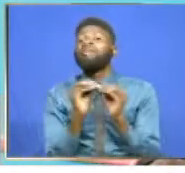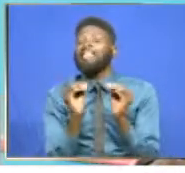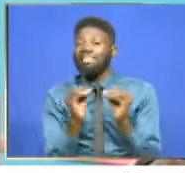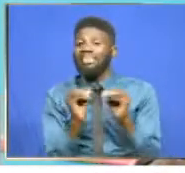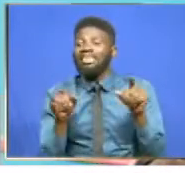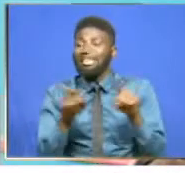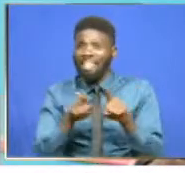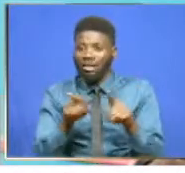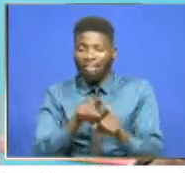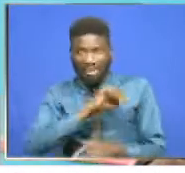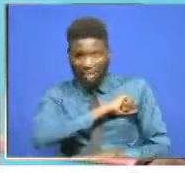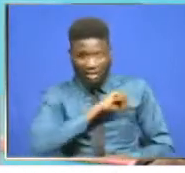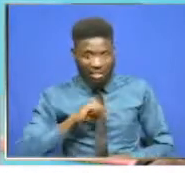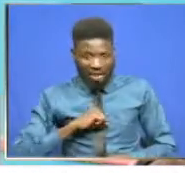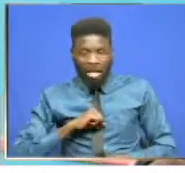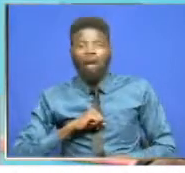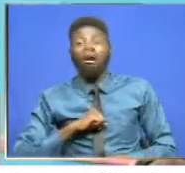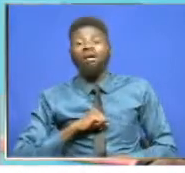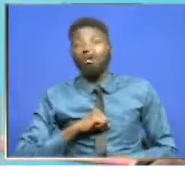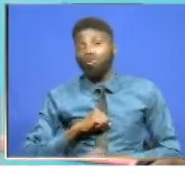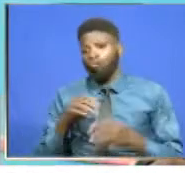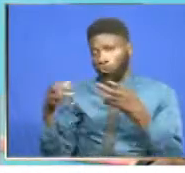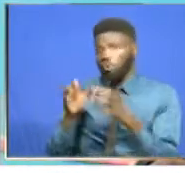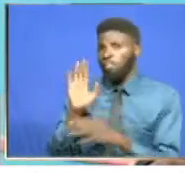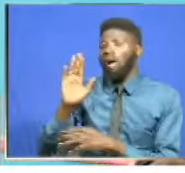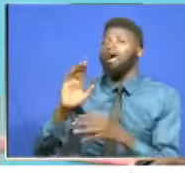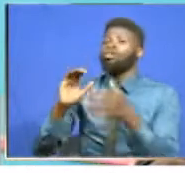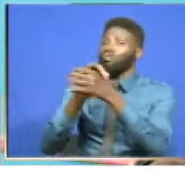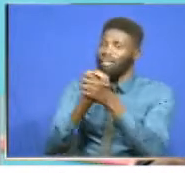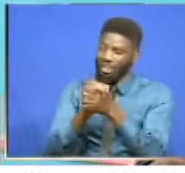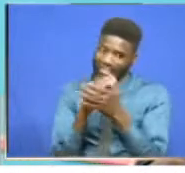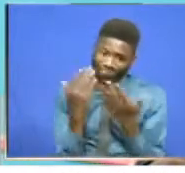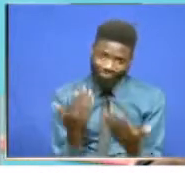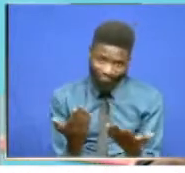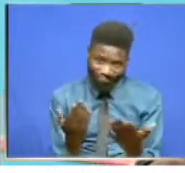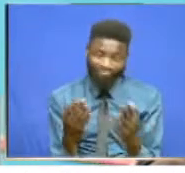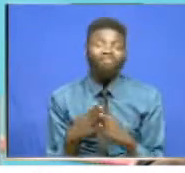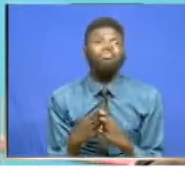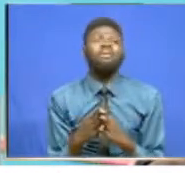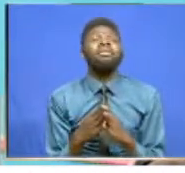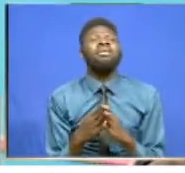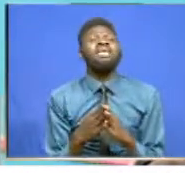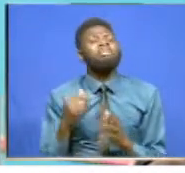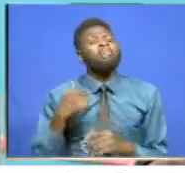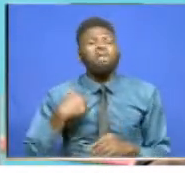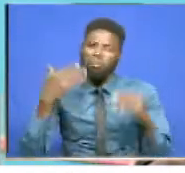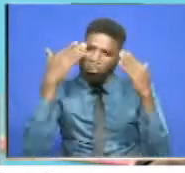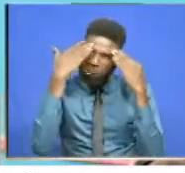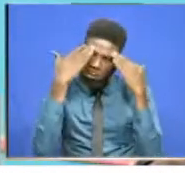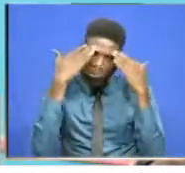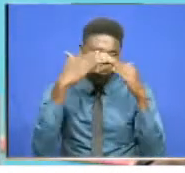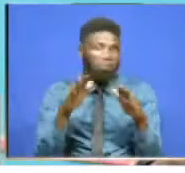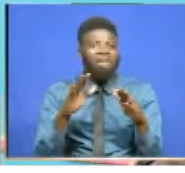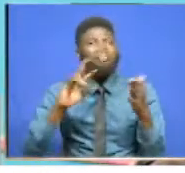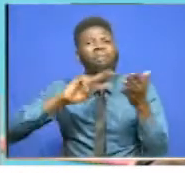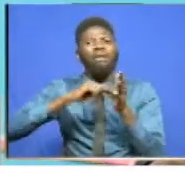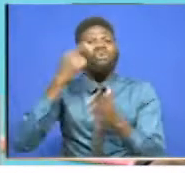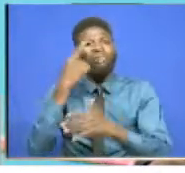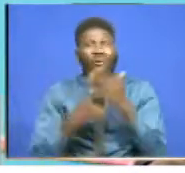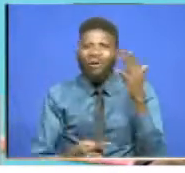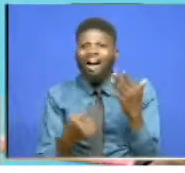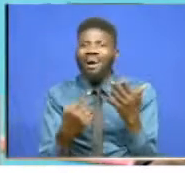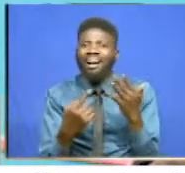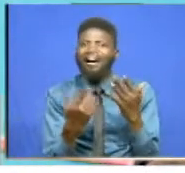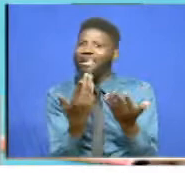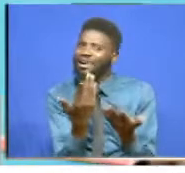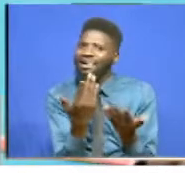to the, to the Jubilee Party. I don't know, is it... what I would call tightening of the grip. What